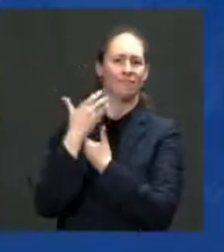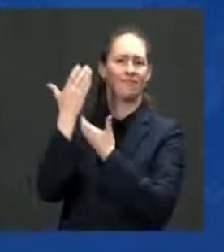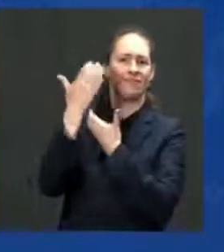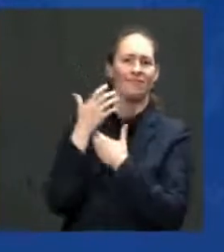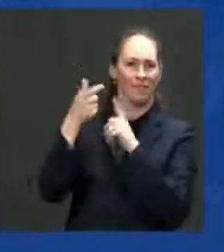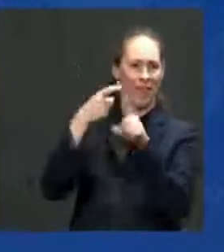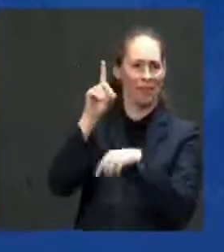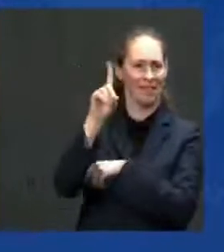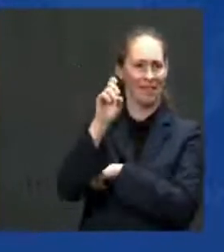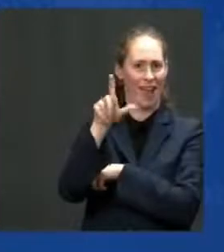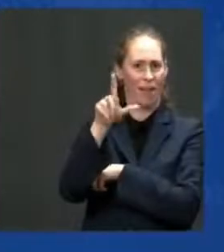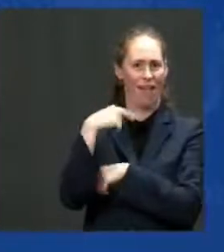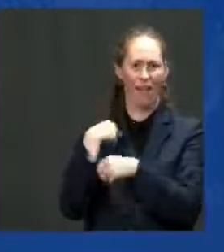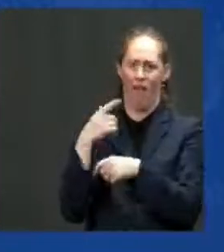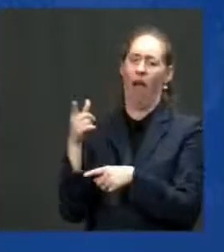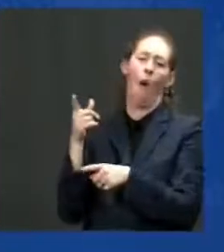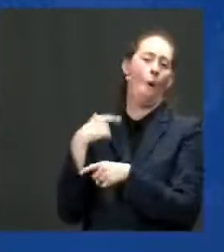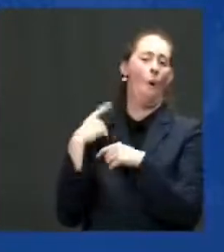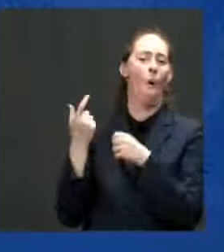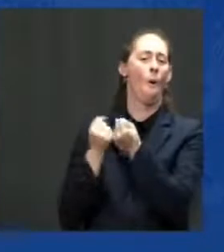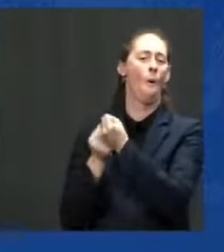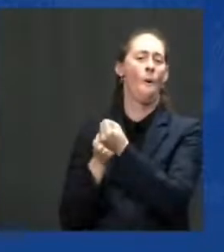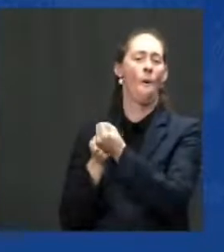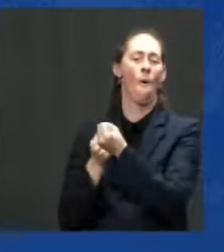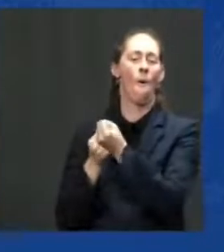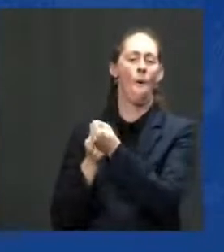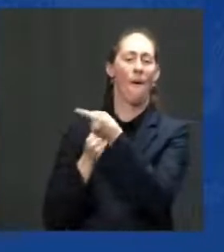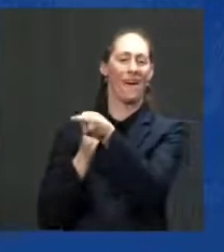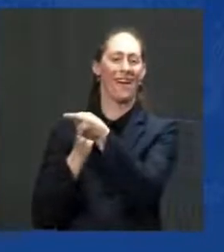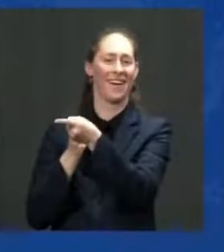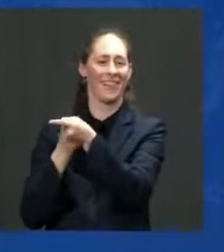Where's Chris? Where are you, Chris? There you go.